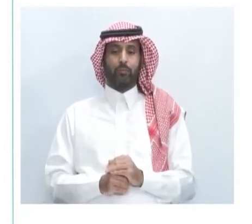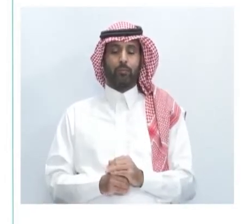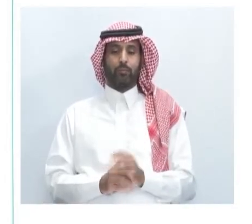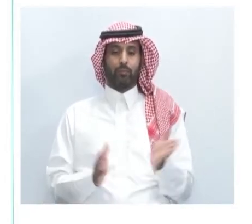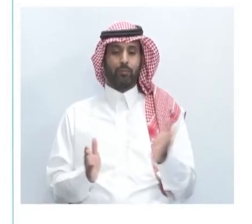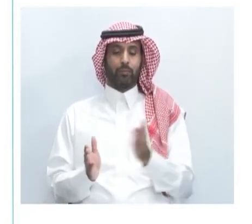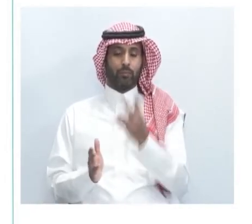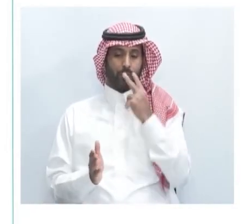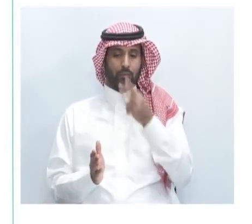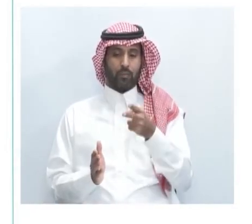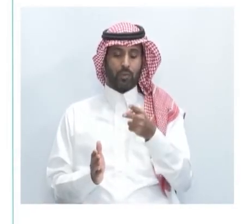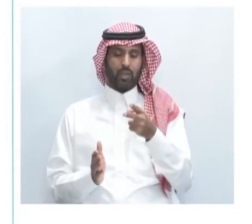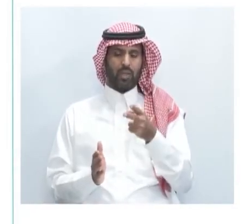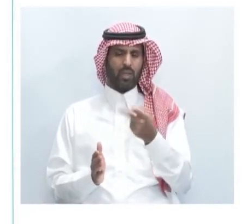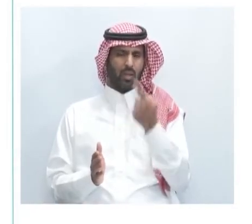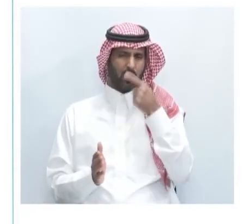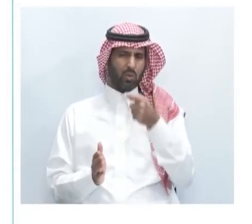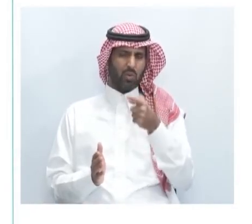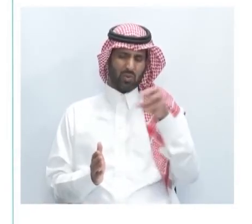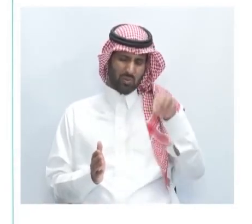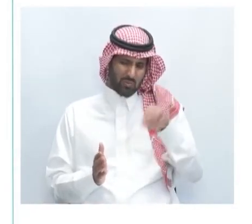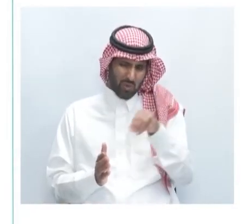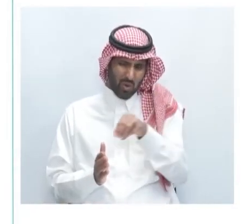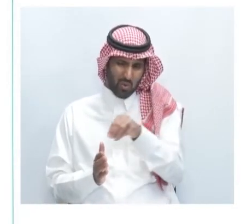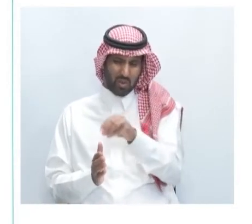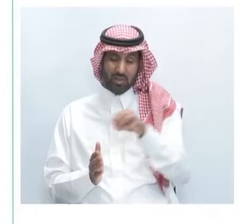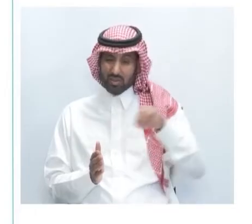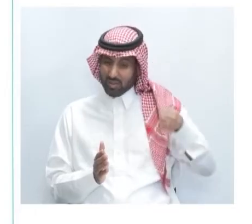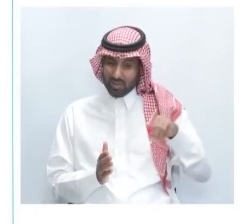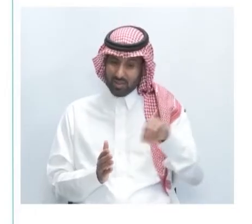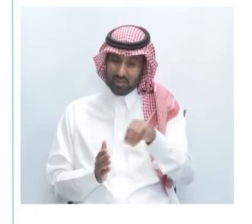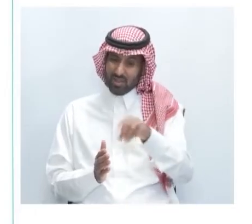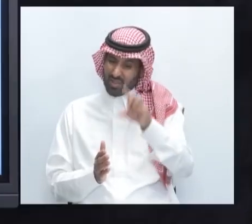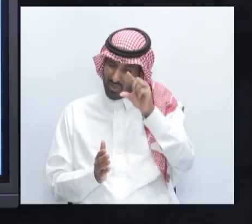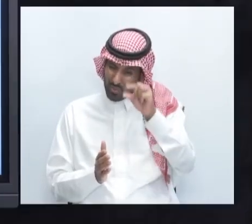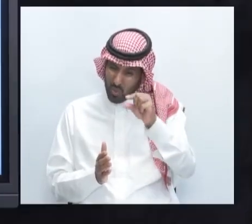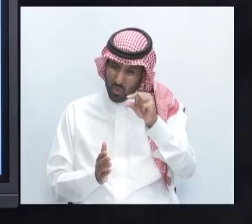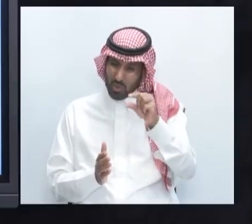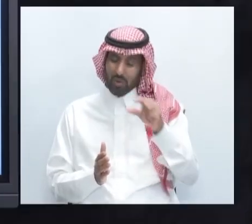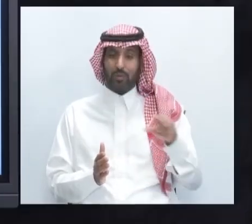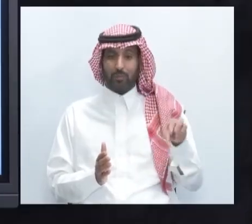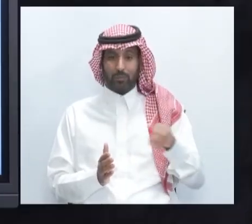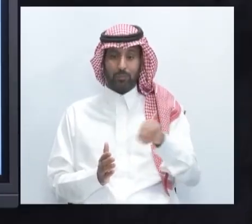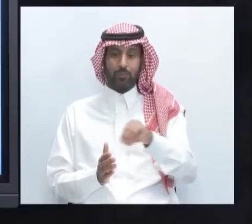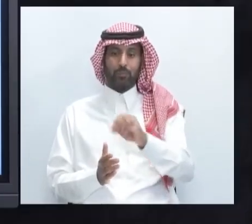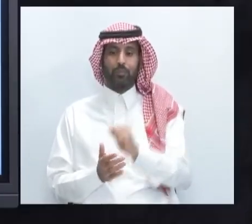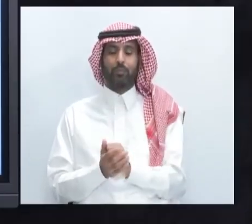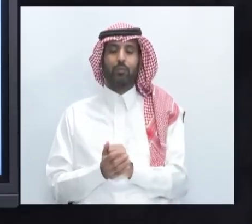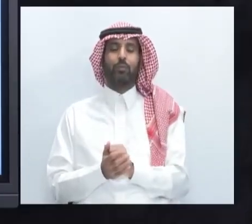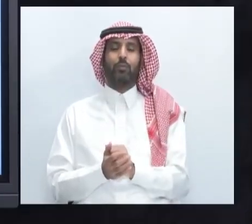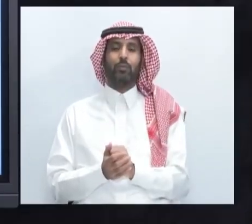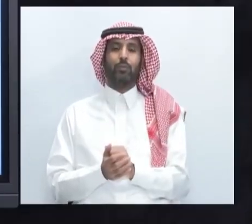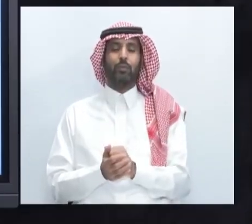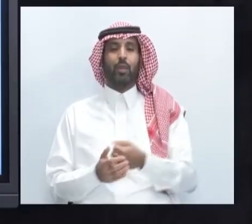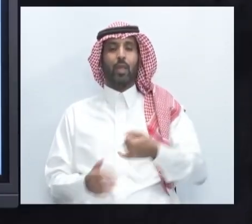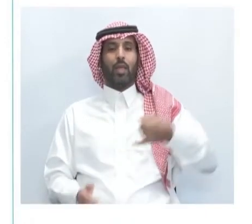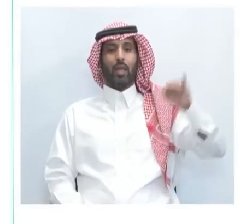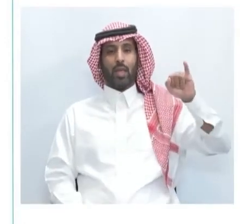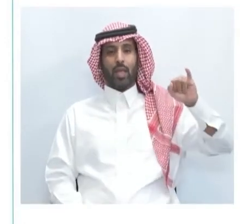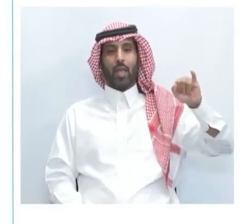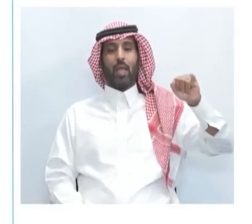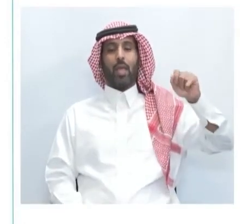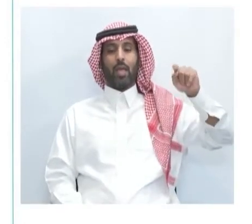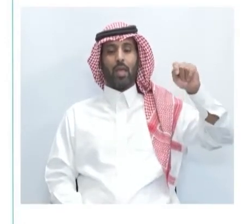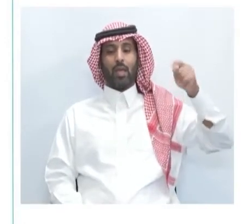Okay, now we have this mouse, and the mouse is what? Small. Excellent. So it's a small.